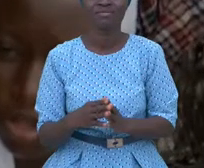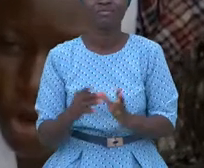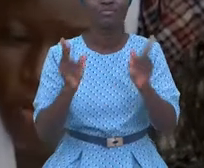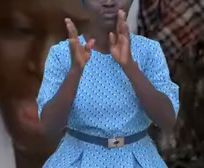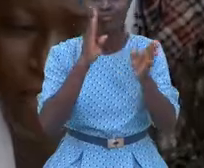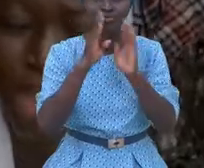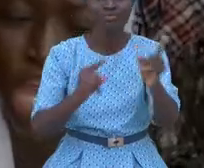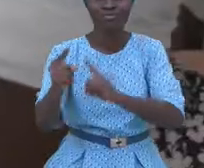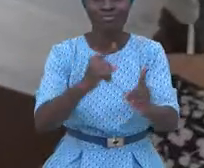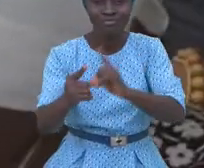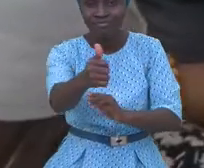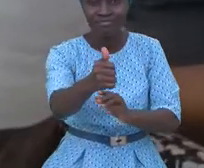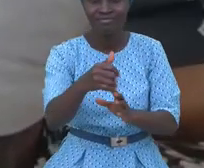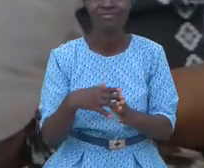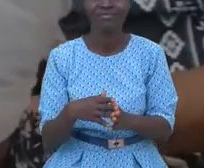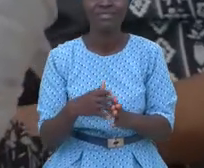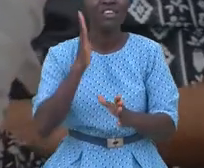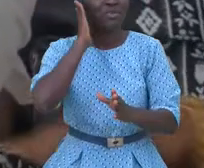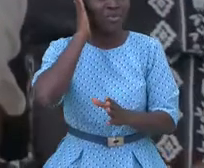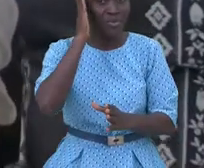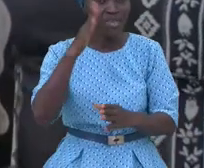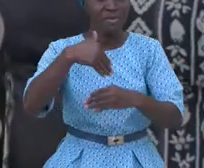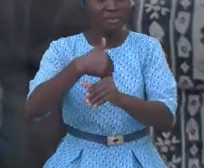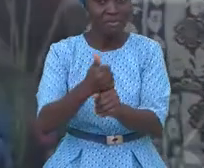talk. Will make me